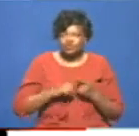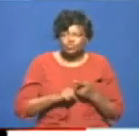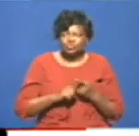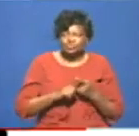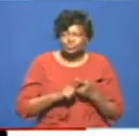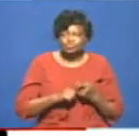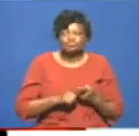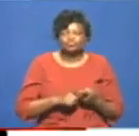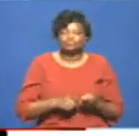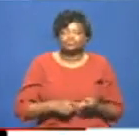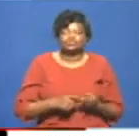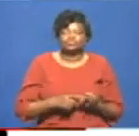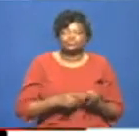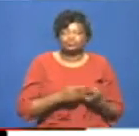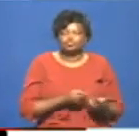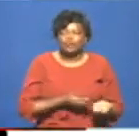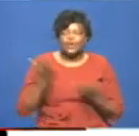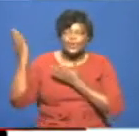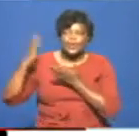China. This was really,